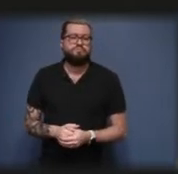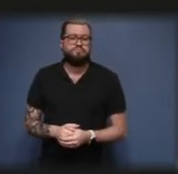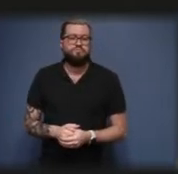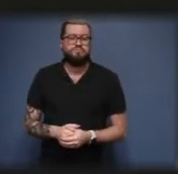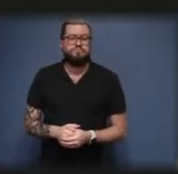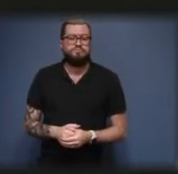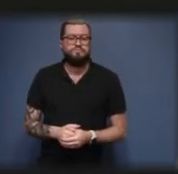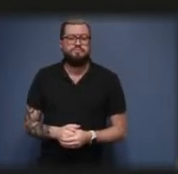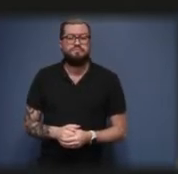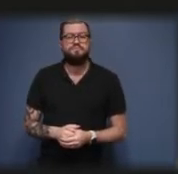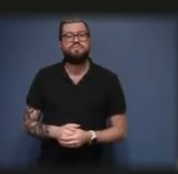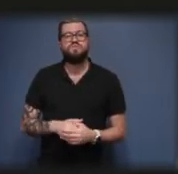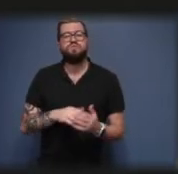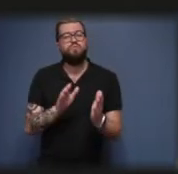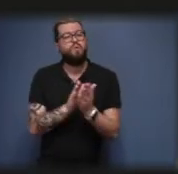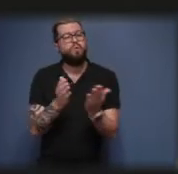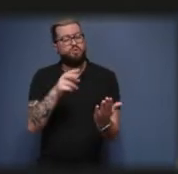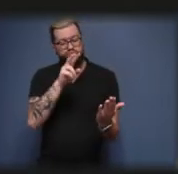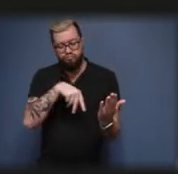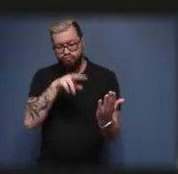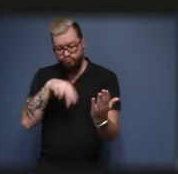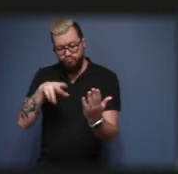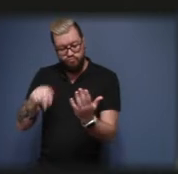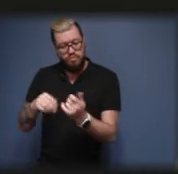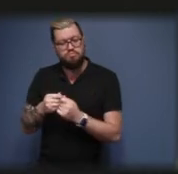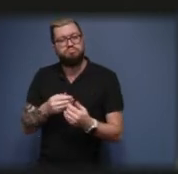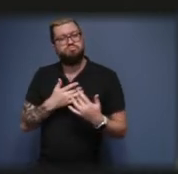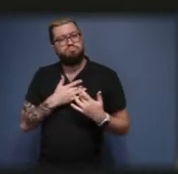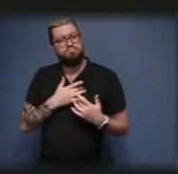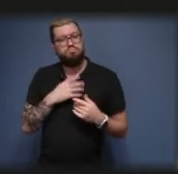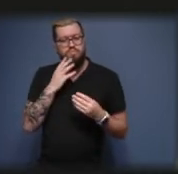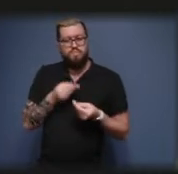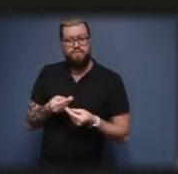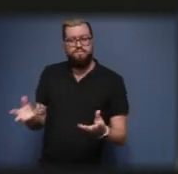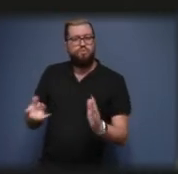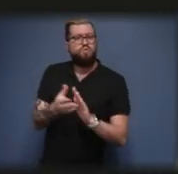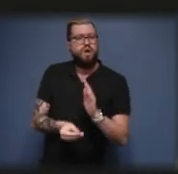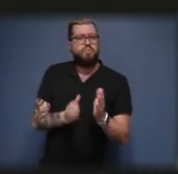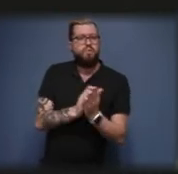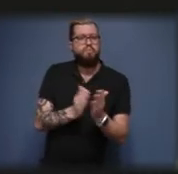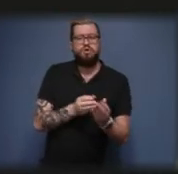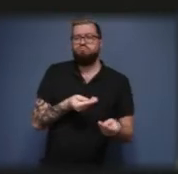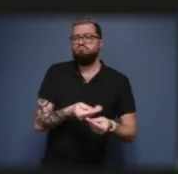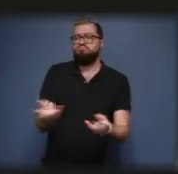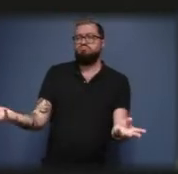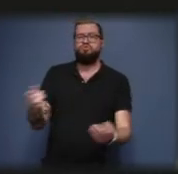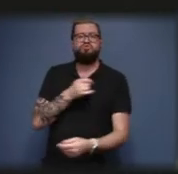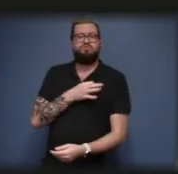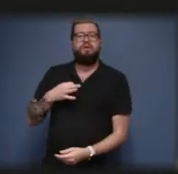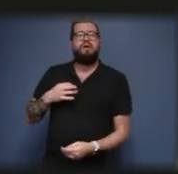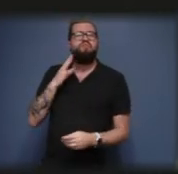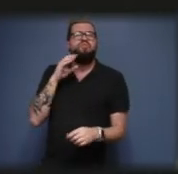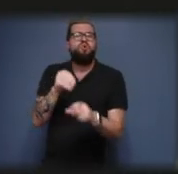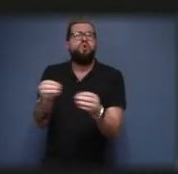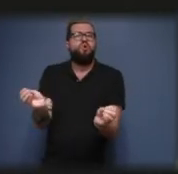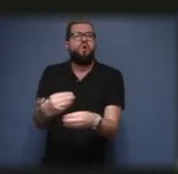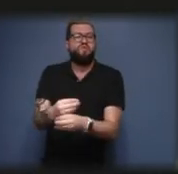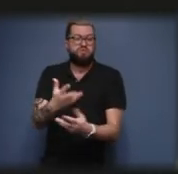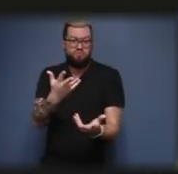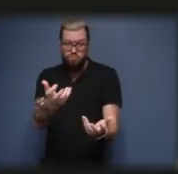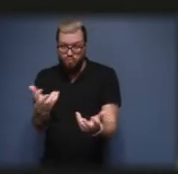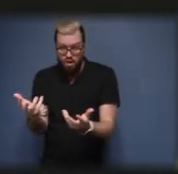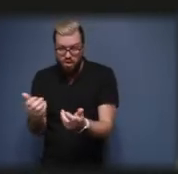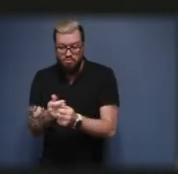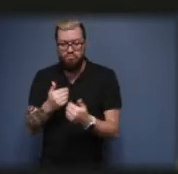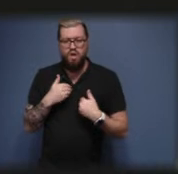So after reading this book, I offered a few copies to our staff. We have copies in the in our office if anybody would want